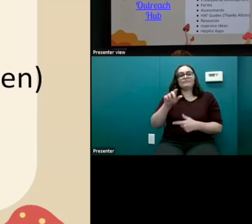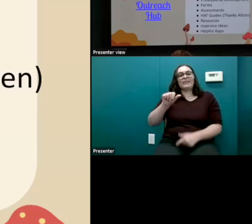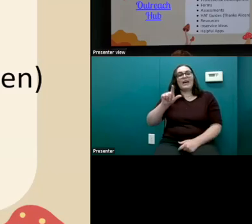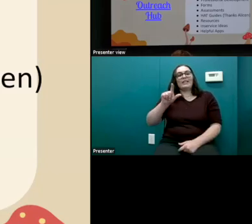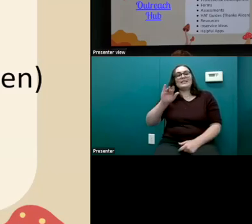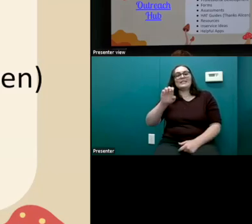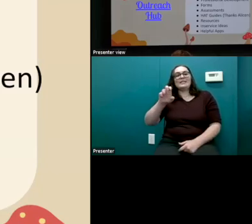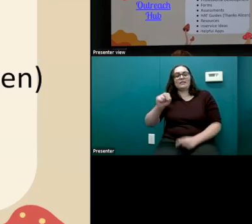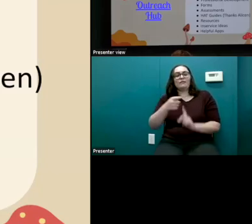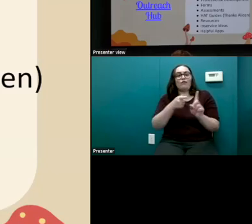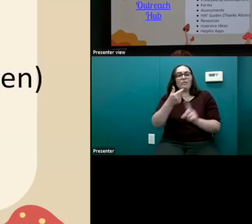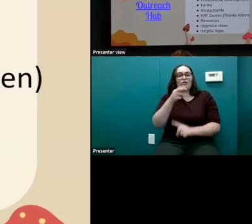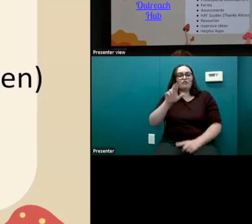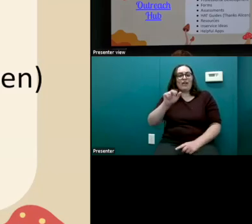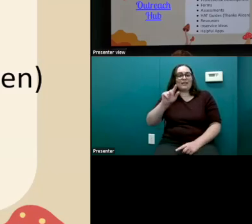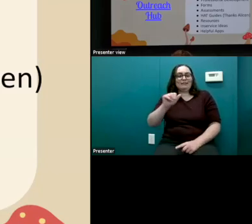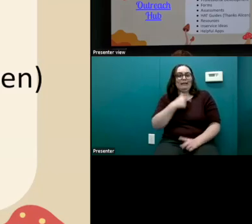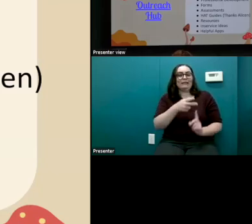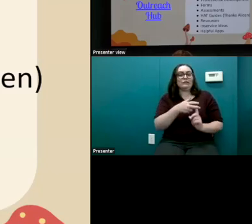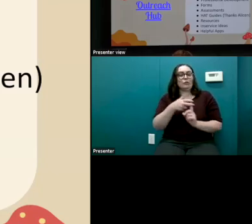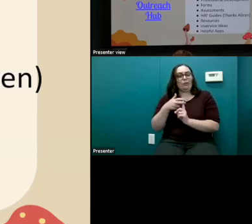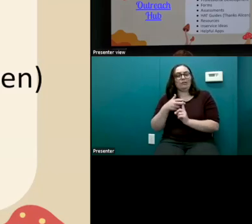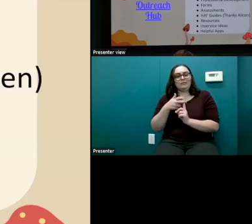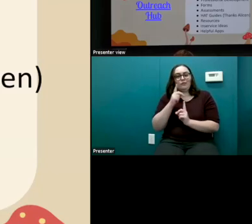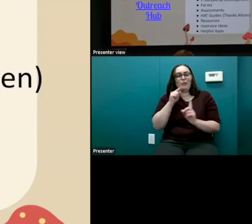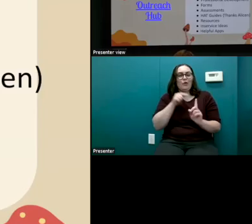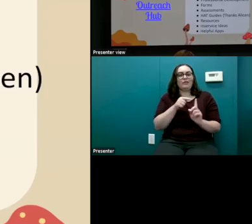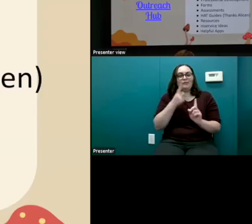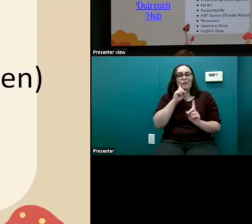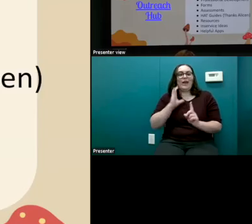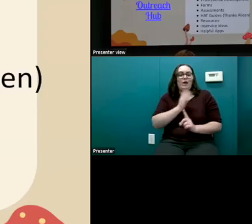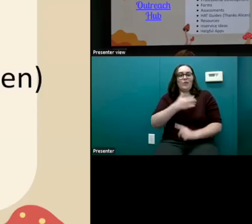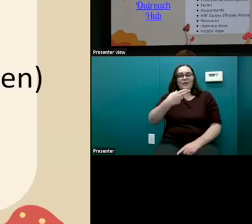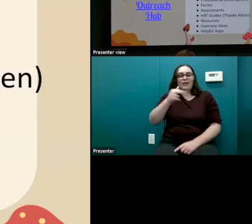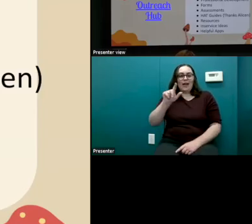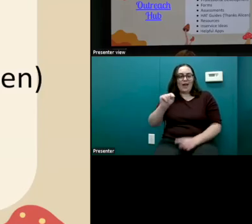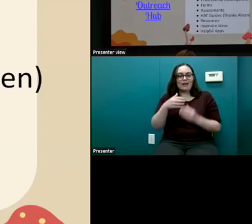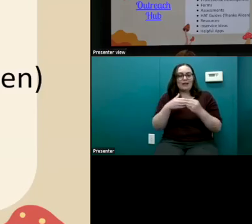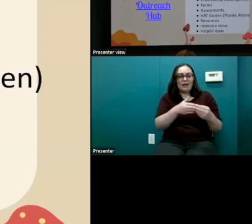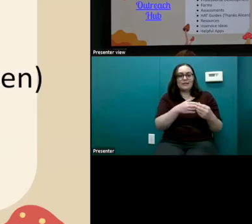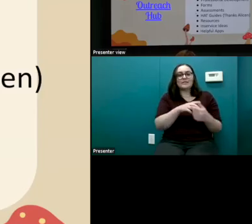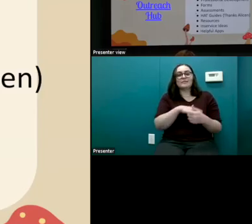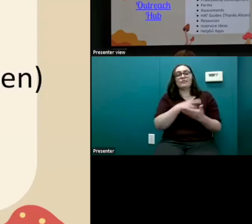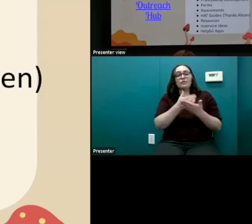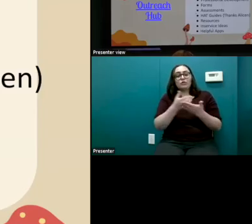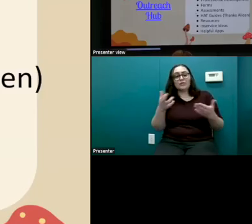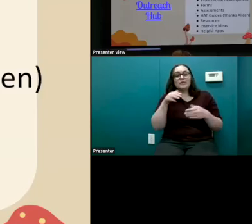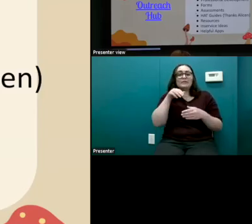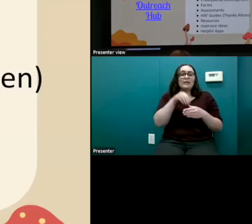I stole most of the stuff from for our hat guides. And then resources, our in-service ideas, and our helpful